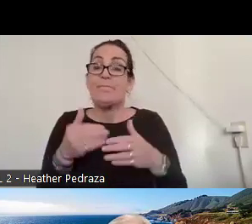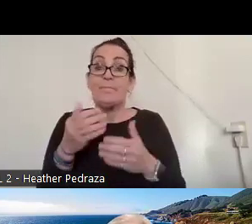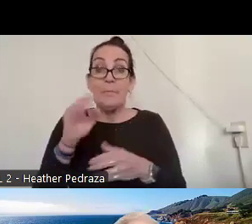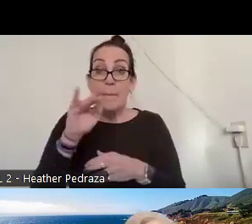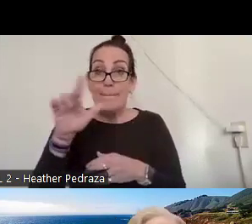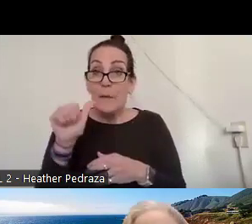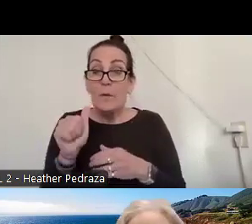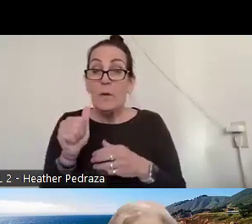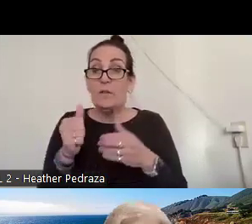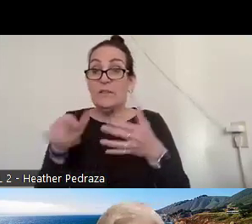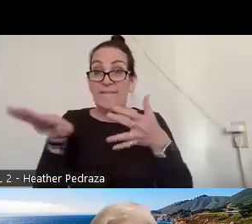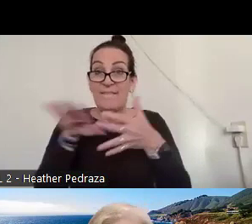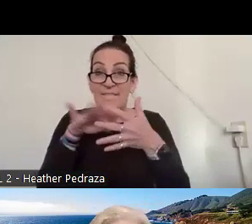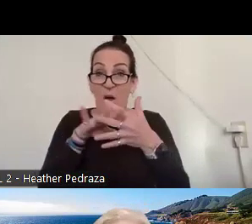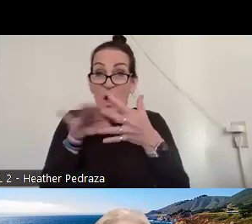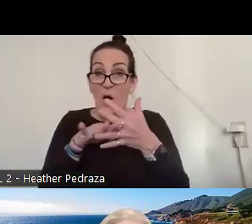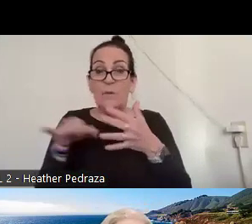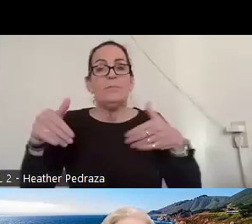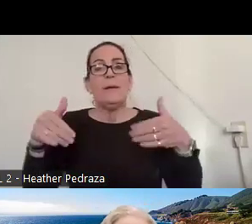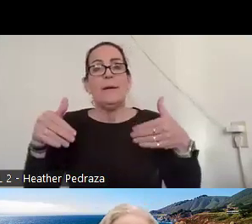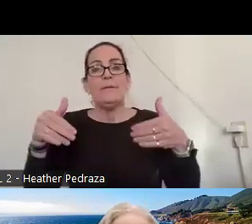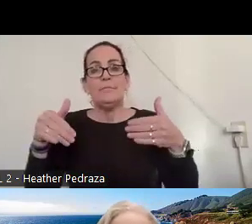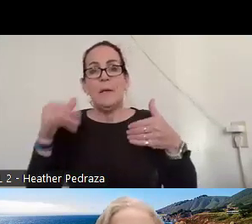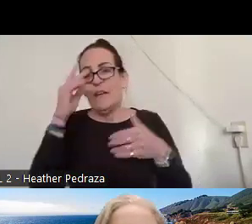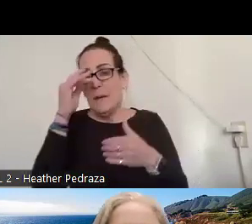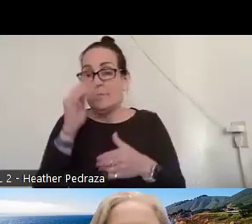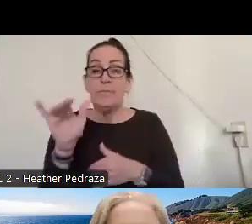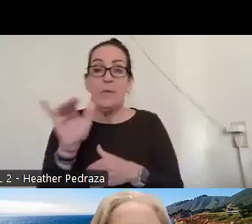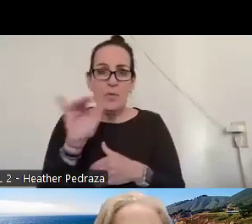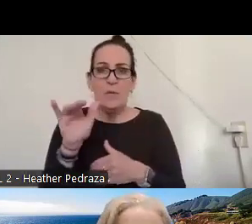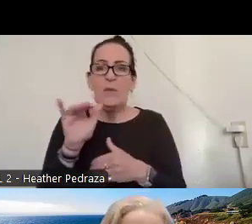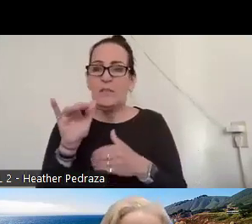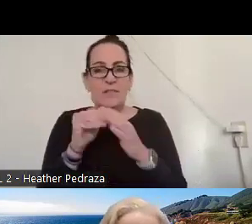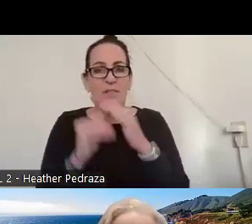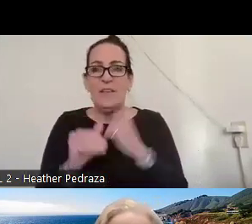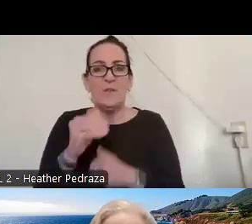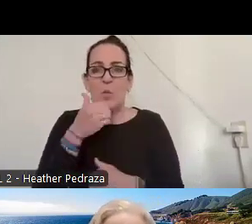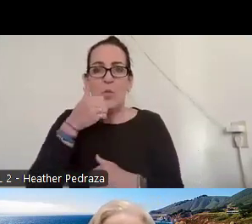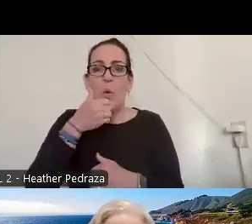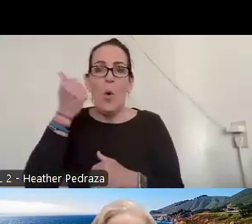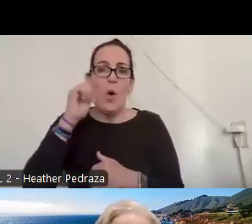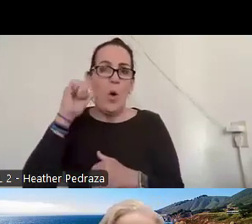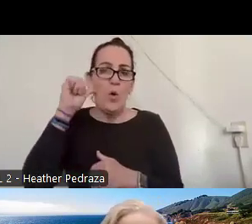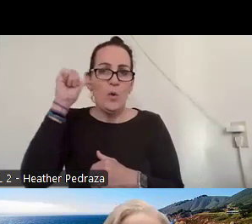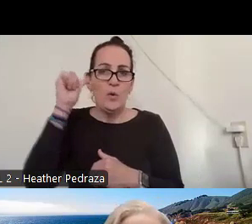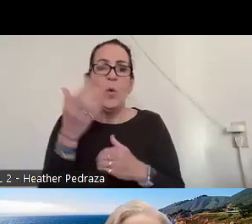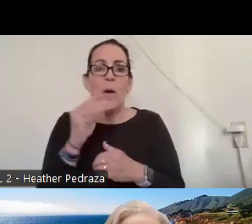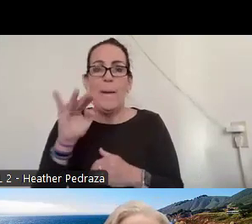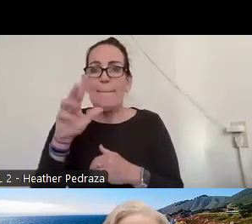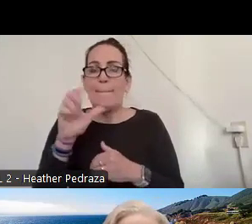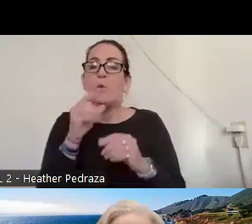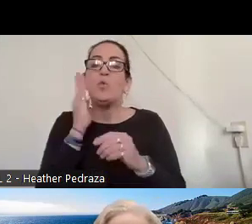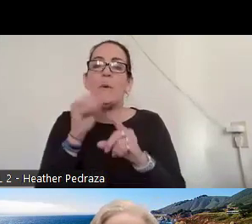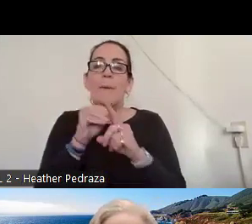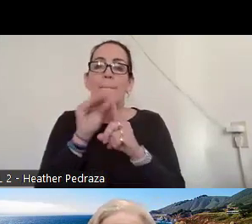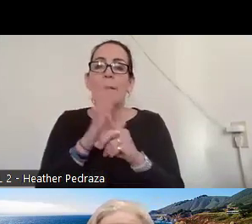filed on any topic yet, much less older adult, and specifically bills that impact people with